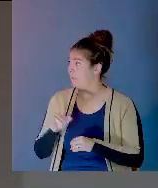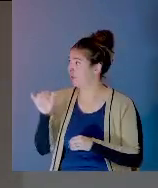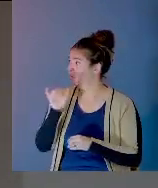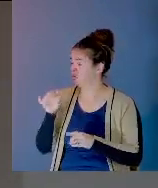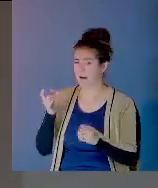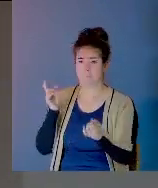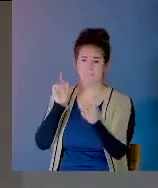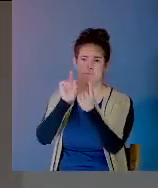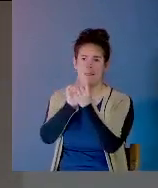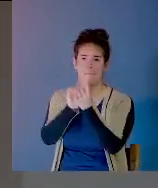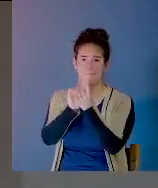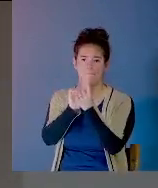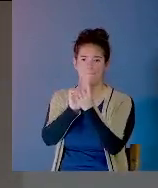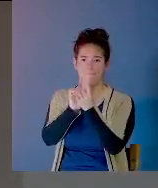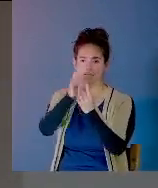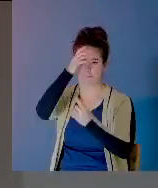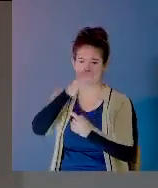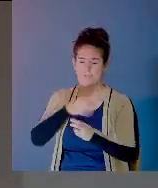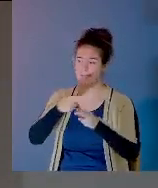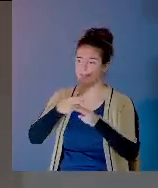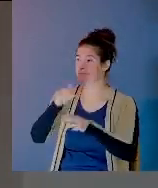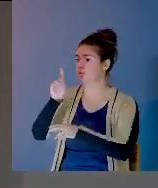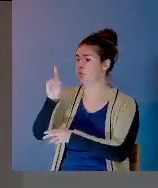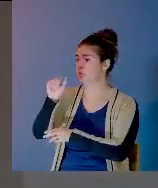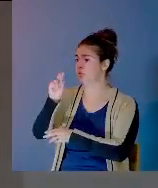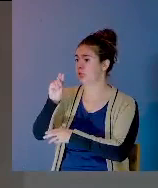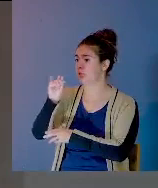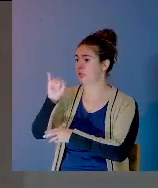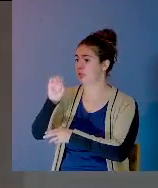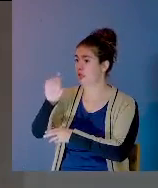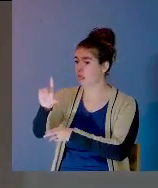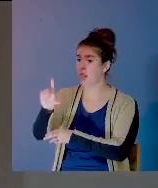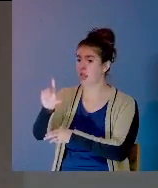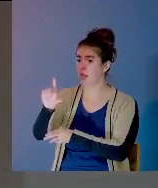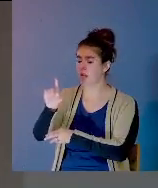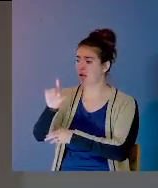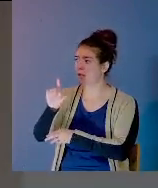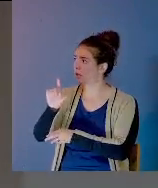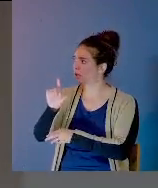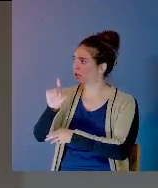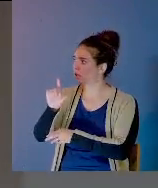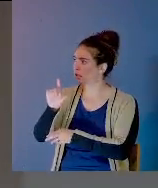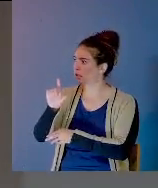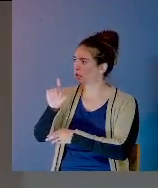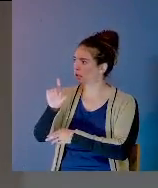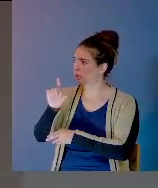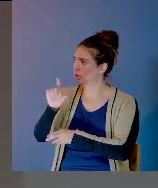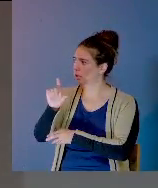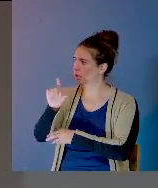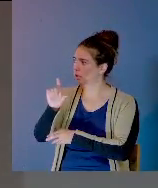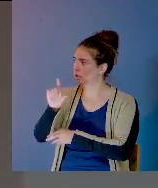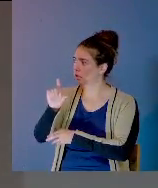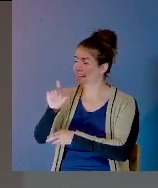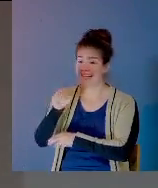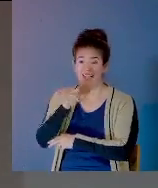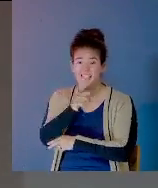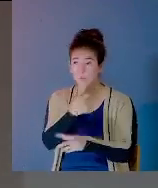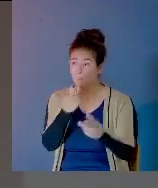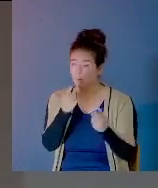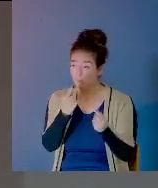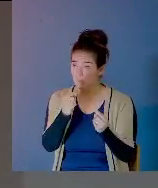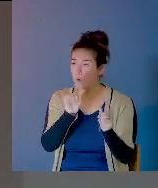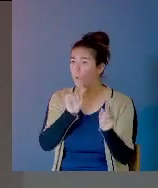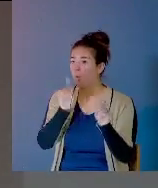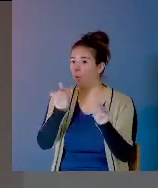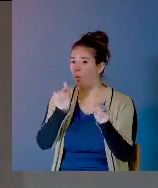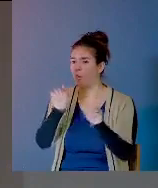study on Monday, and God has opened the door to go to San Diego once a month to go have a Bible study and